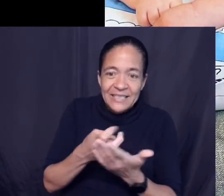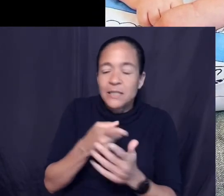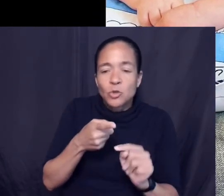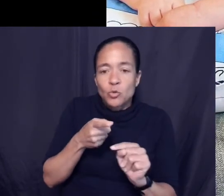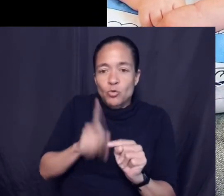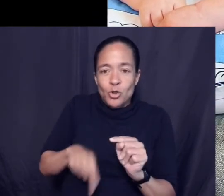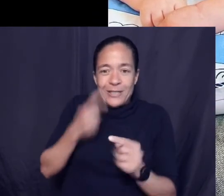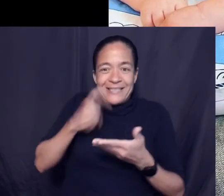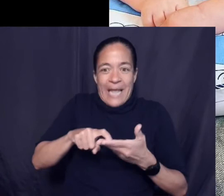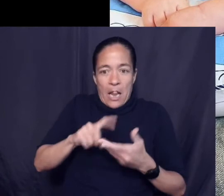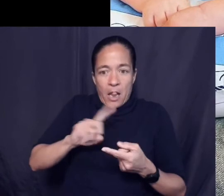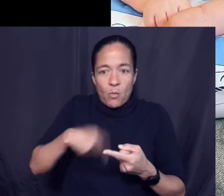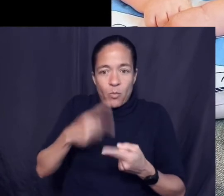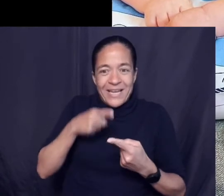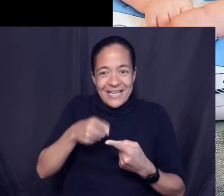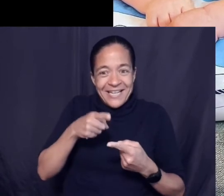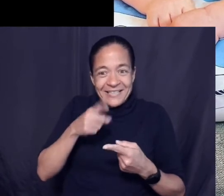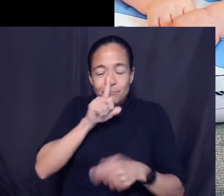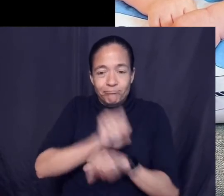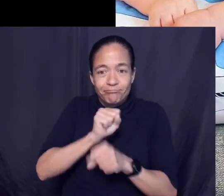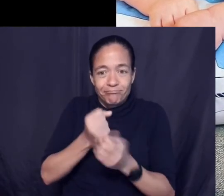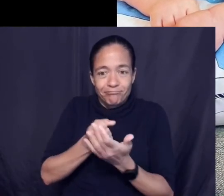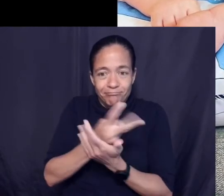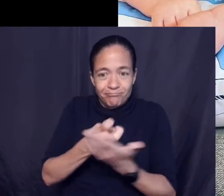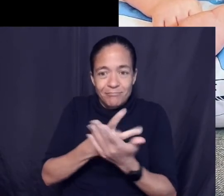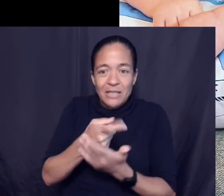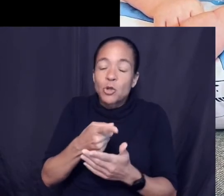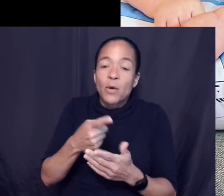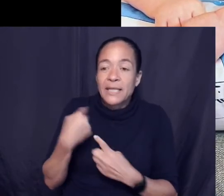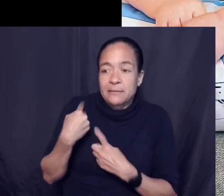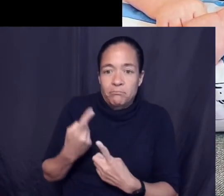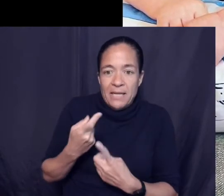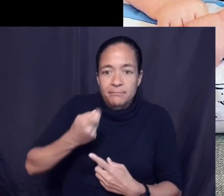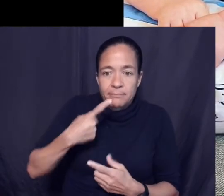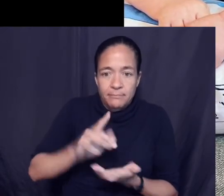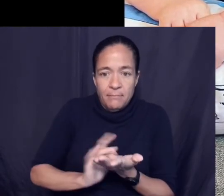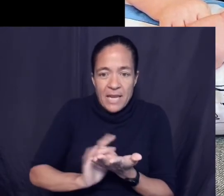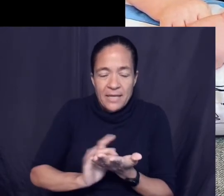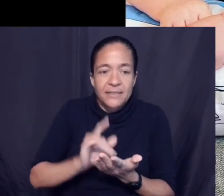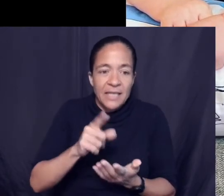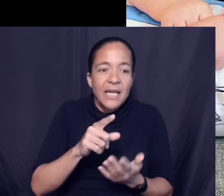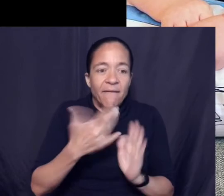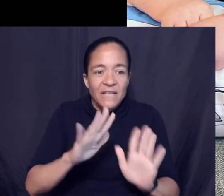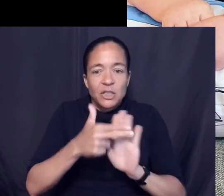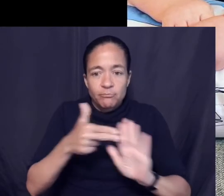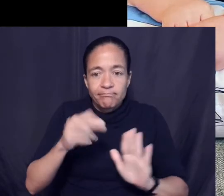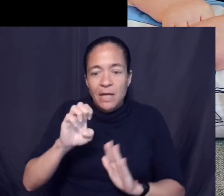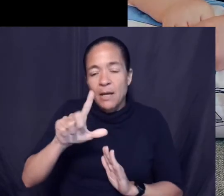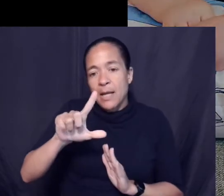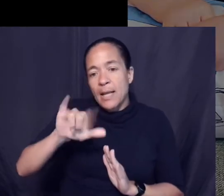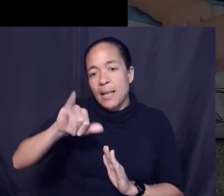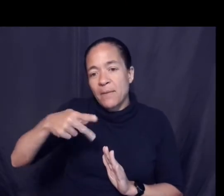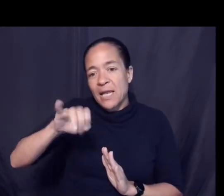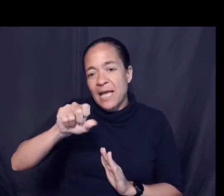they were subclinical, so you couldn't really tell when he was having them. So he's been on medication for that and is diagnosed with focal